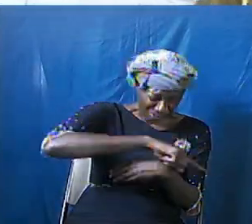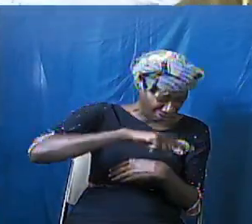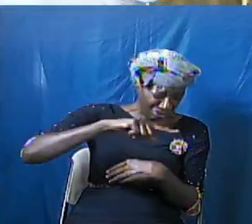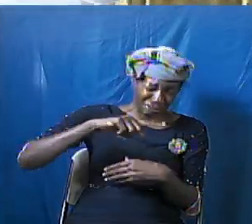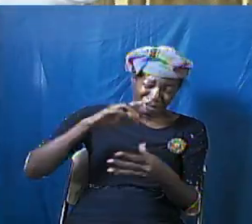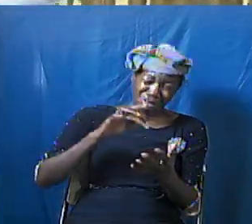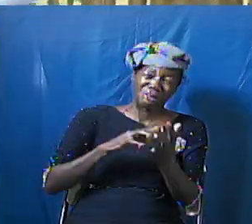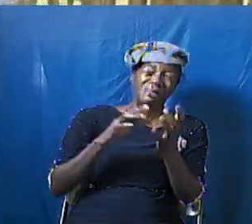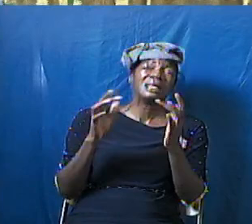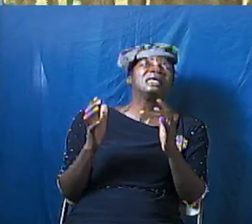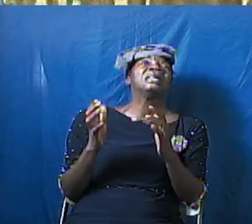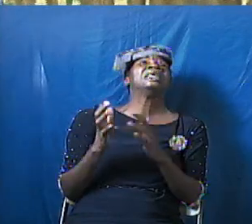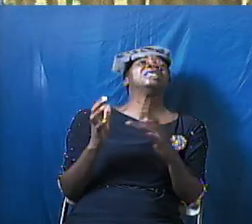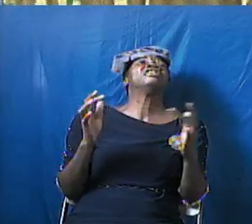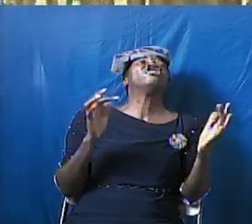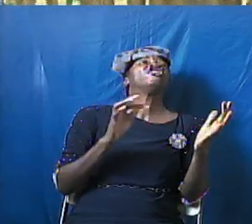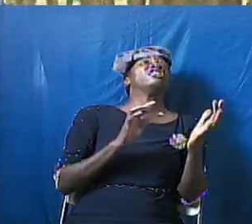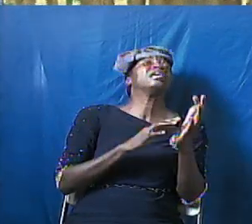Jesus.